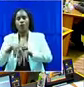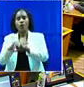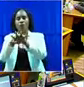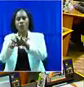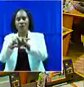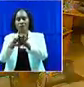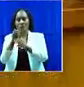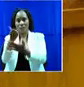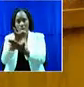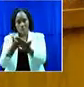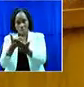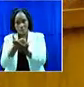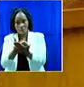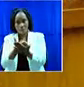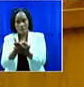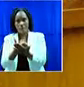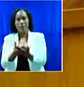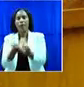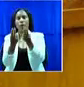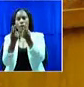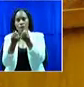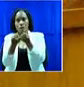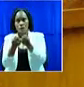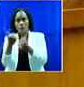and also in a new economy.